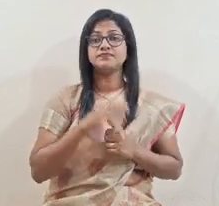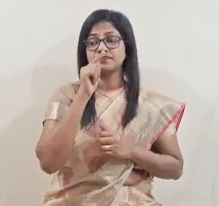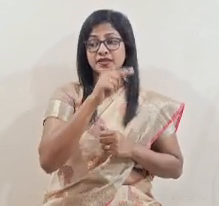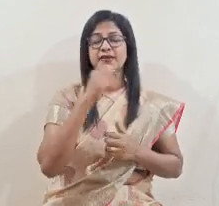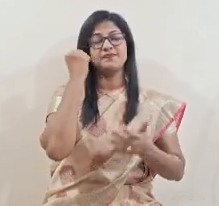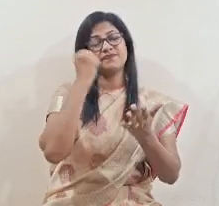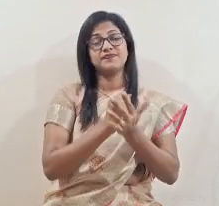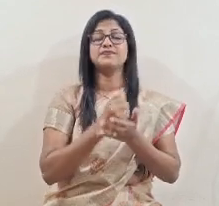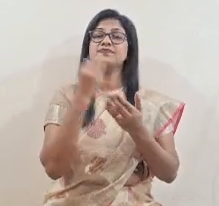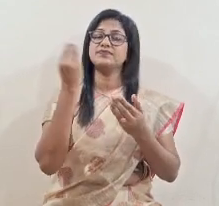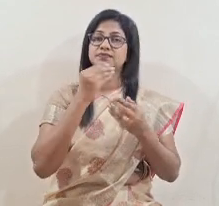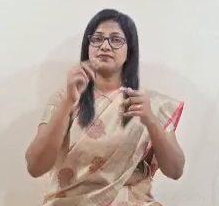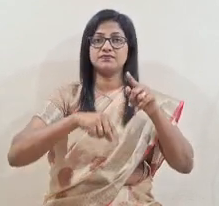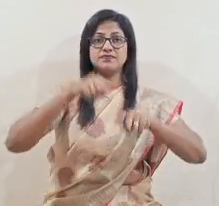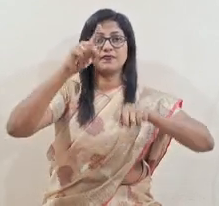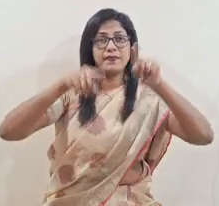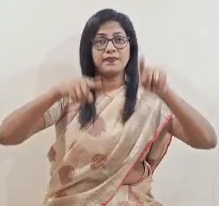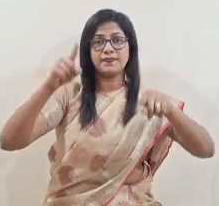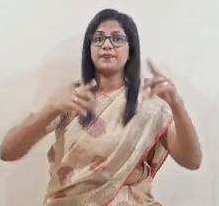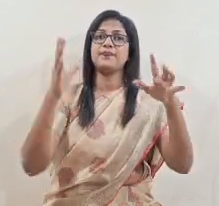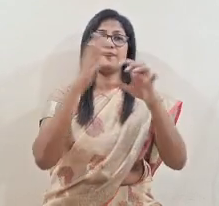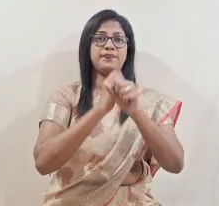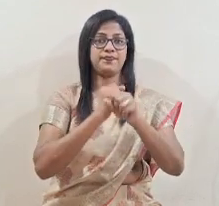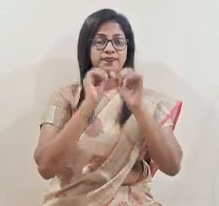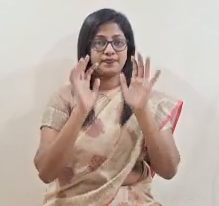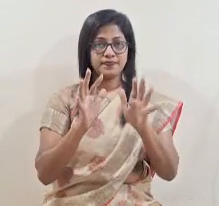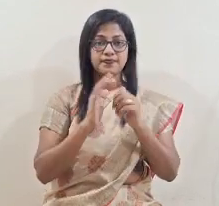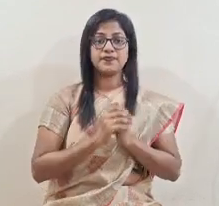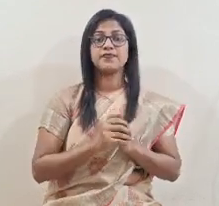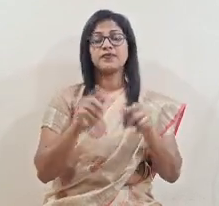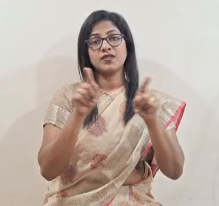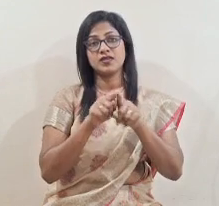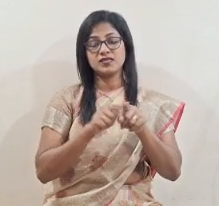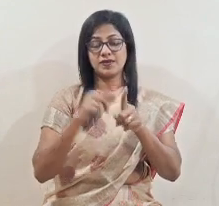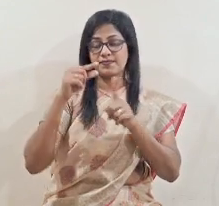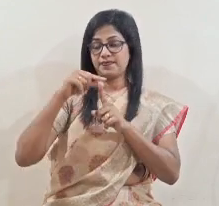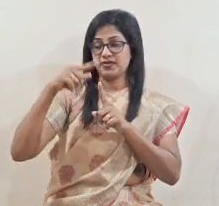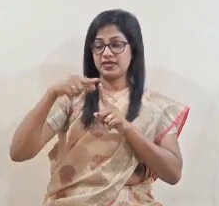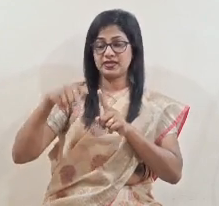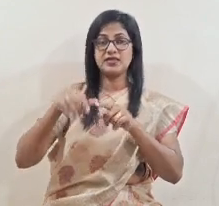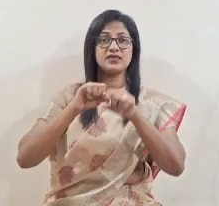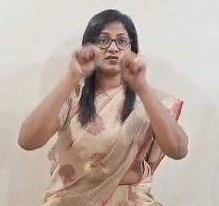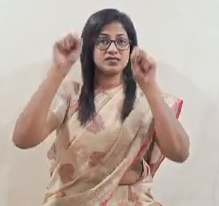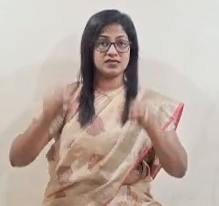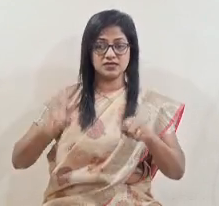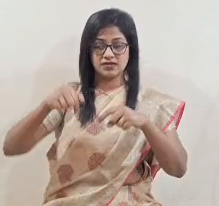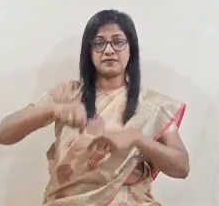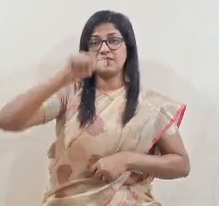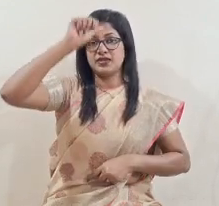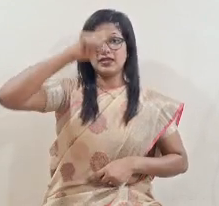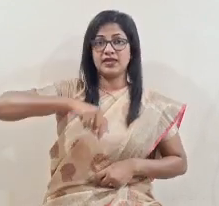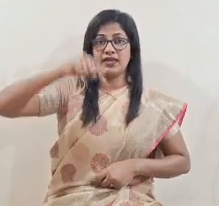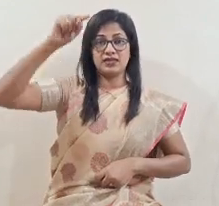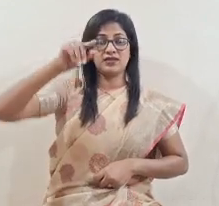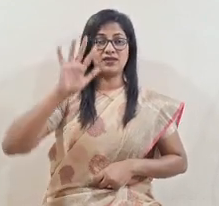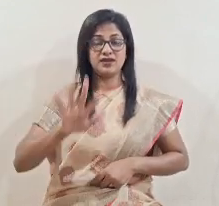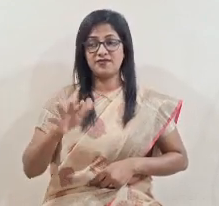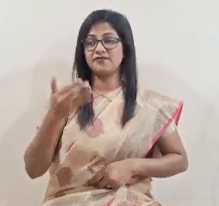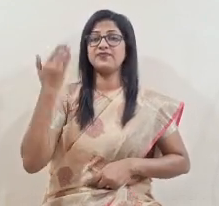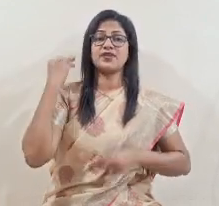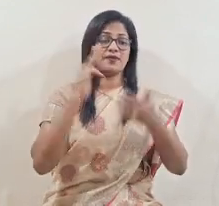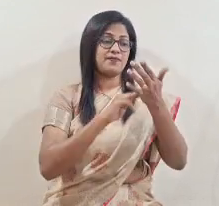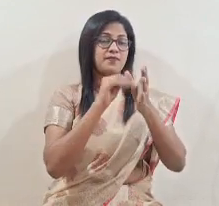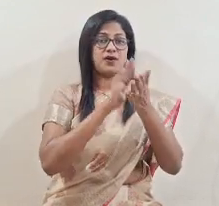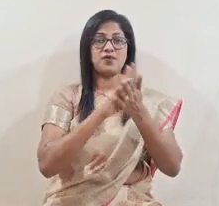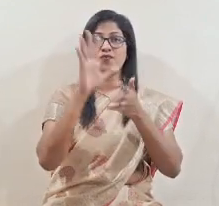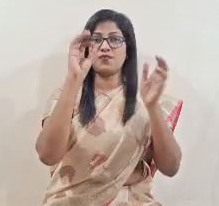So there must be some parameter missing up there. Also, when PT system is considered in India, a study conducted